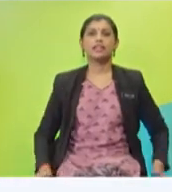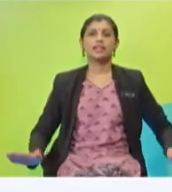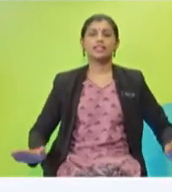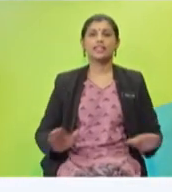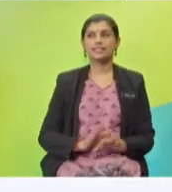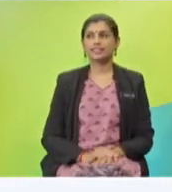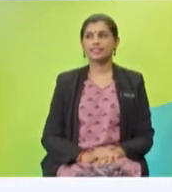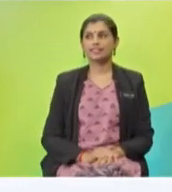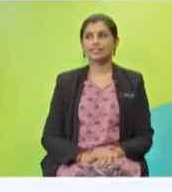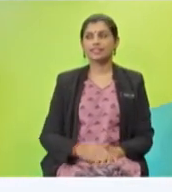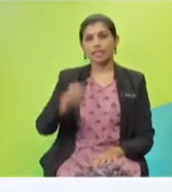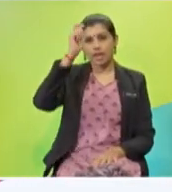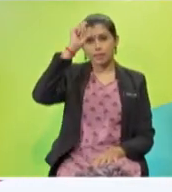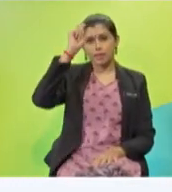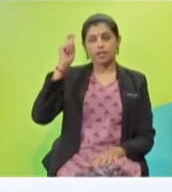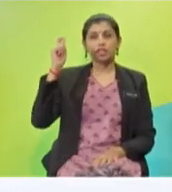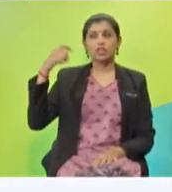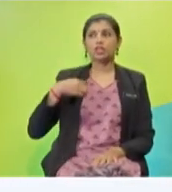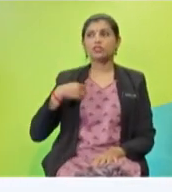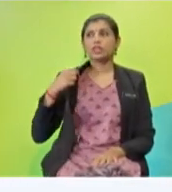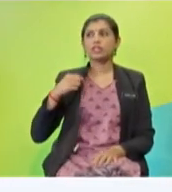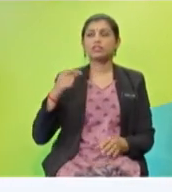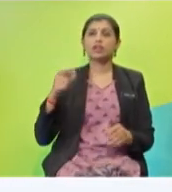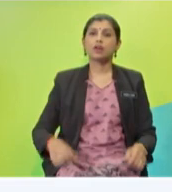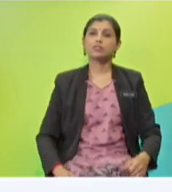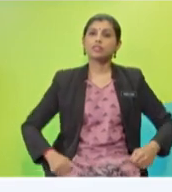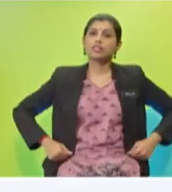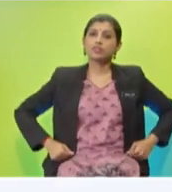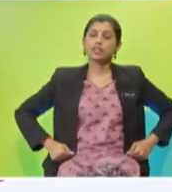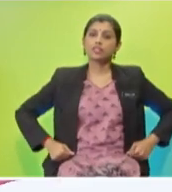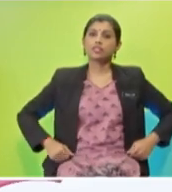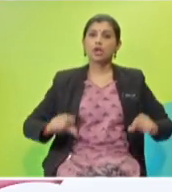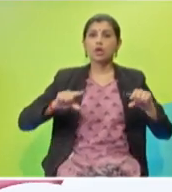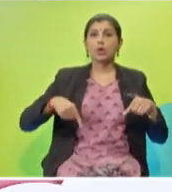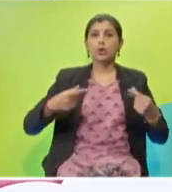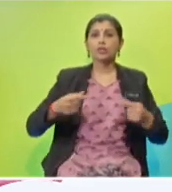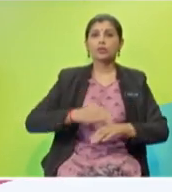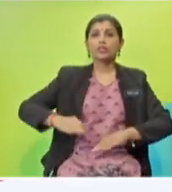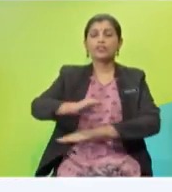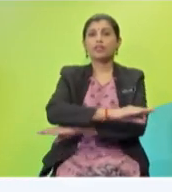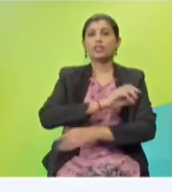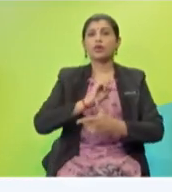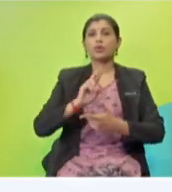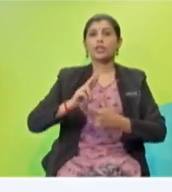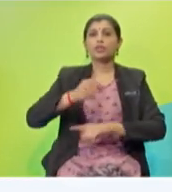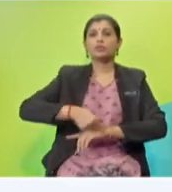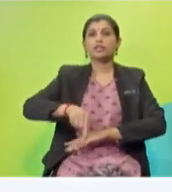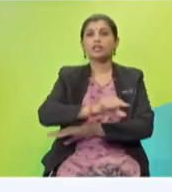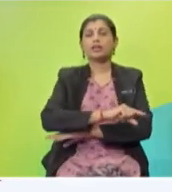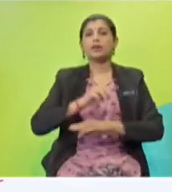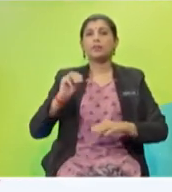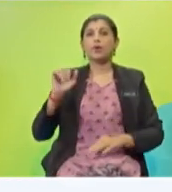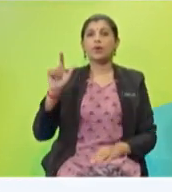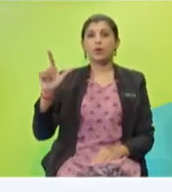skirt, and sandals. Cap and t-shirt, trousers and trainers. Going to the field or going to